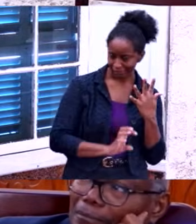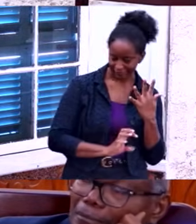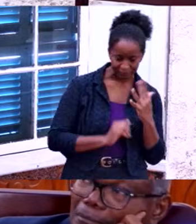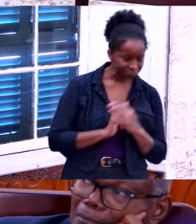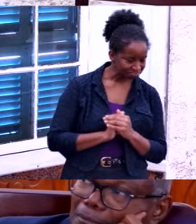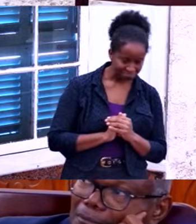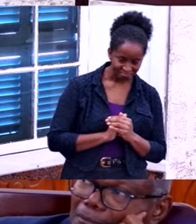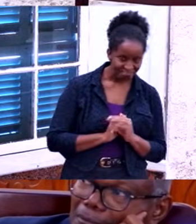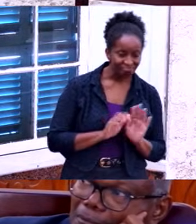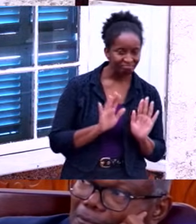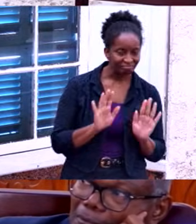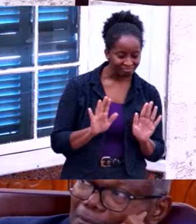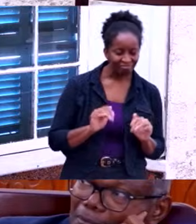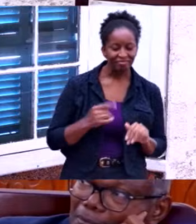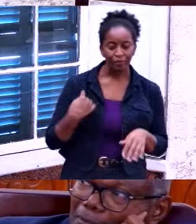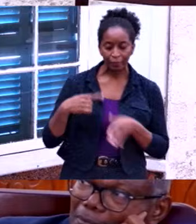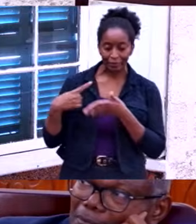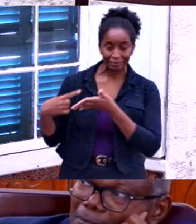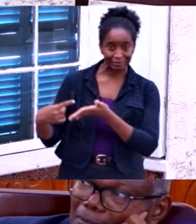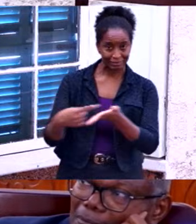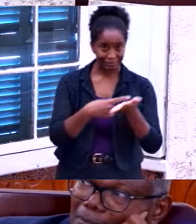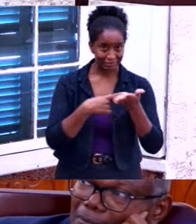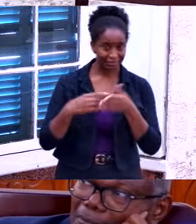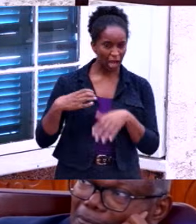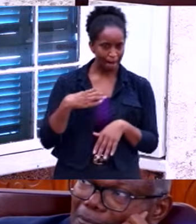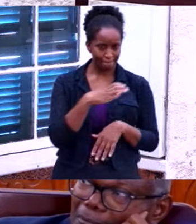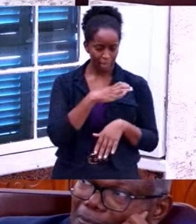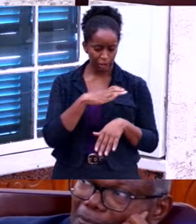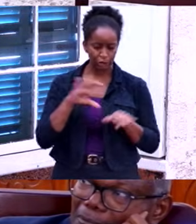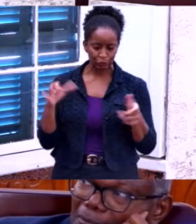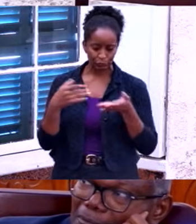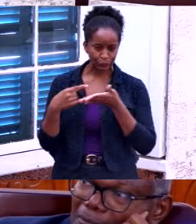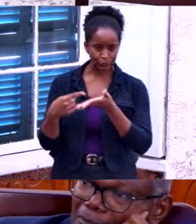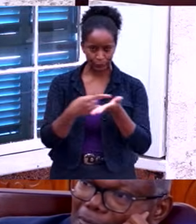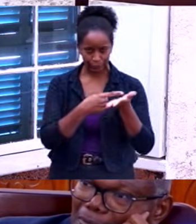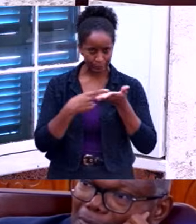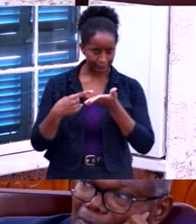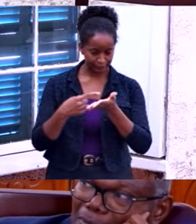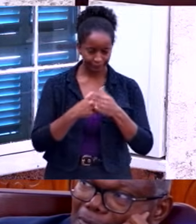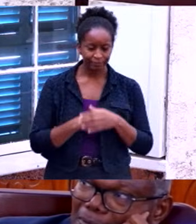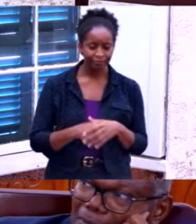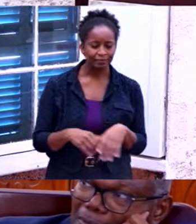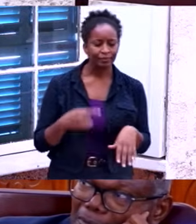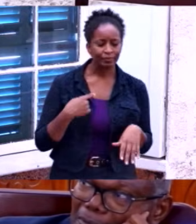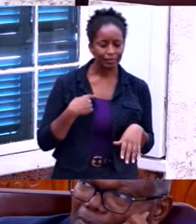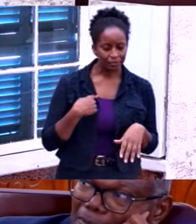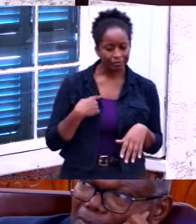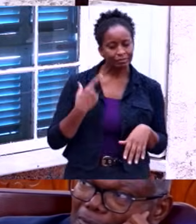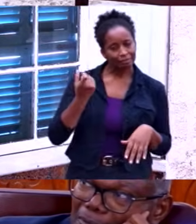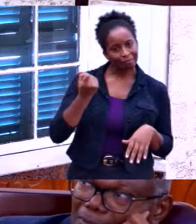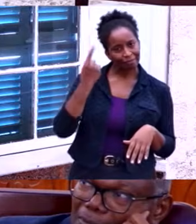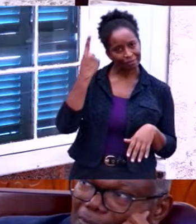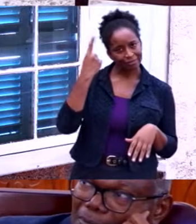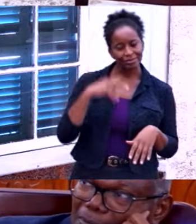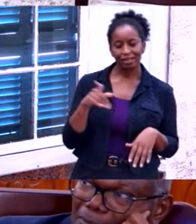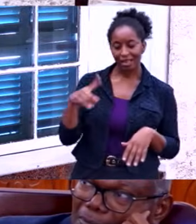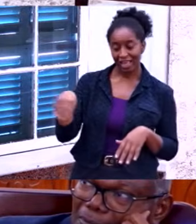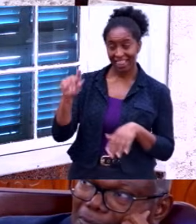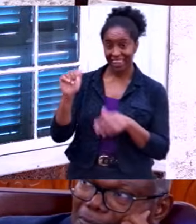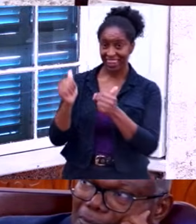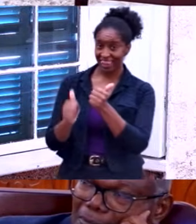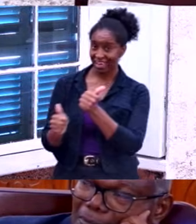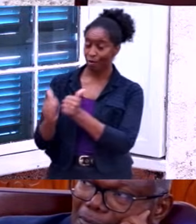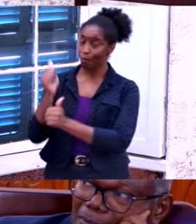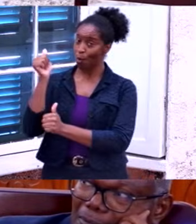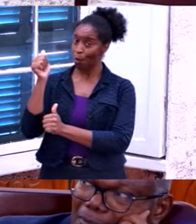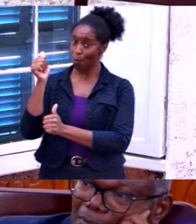fact that I had different views from the majority of